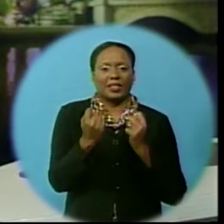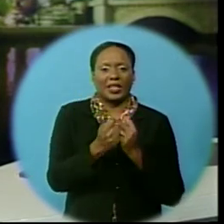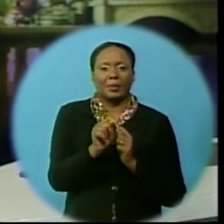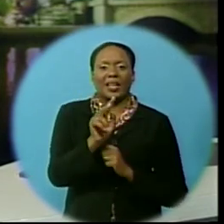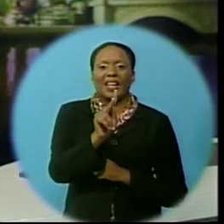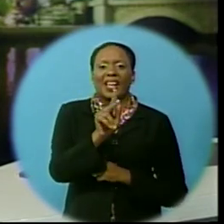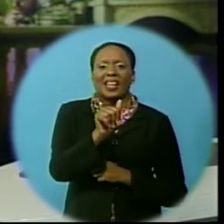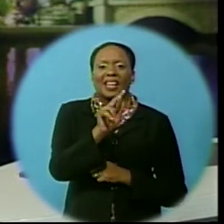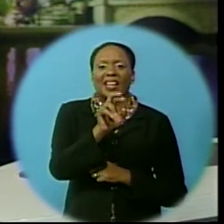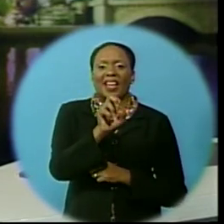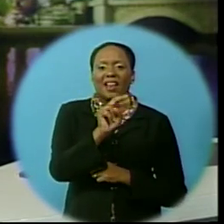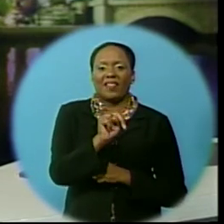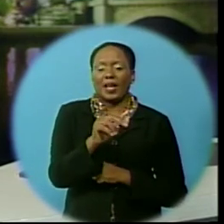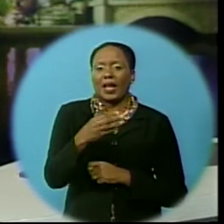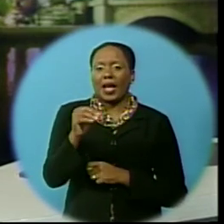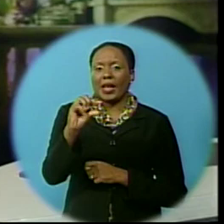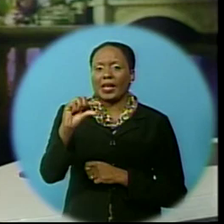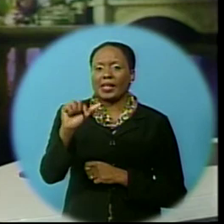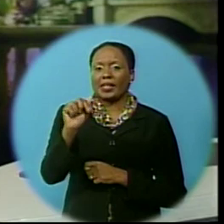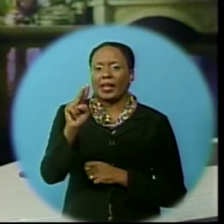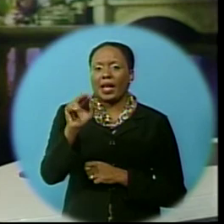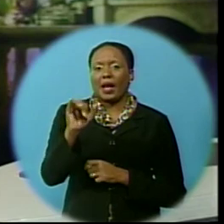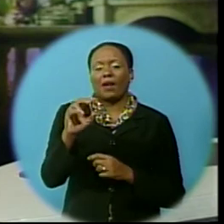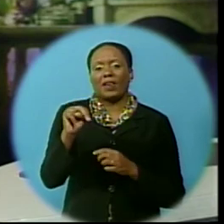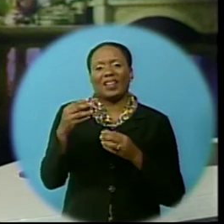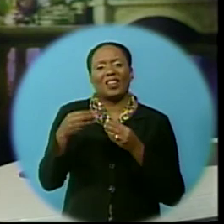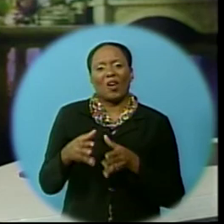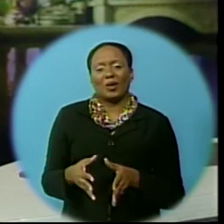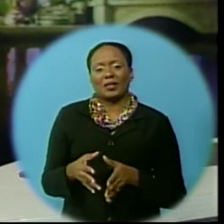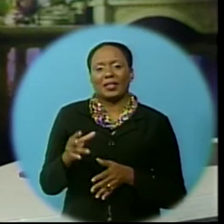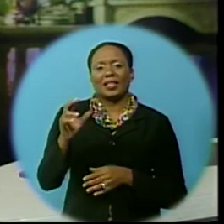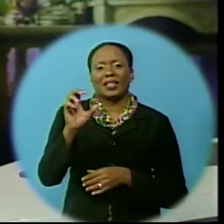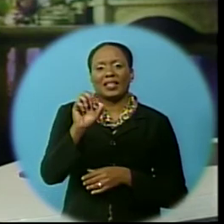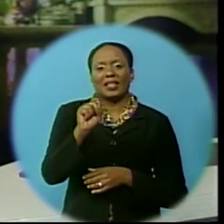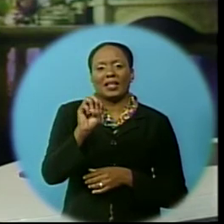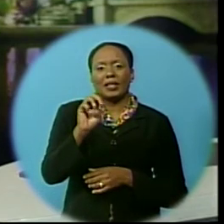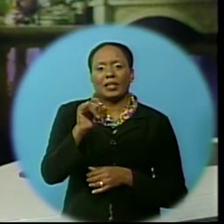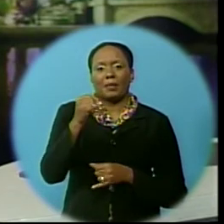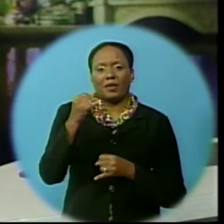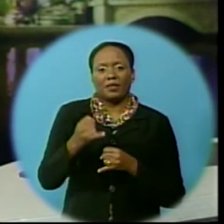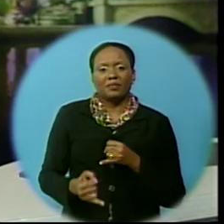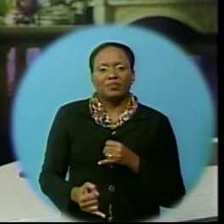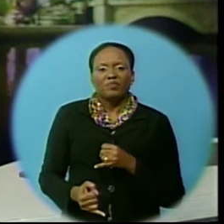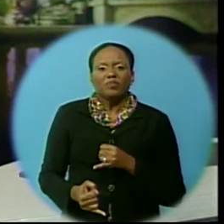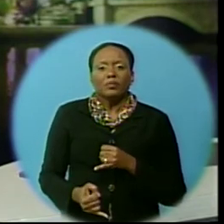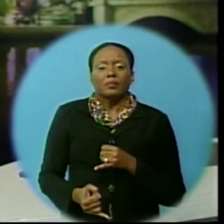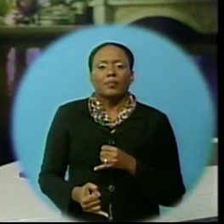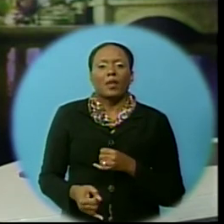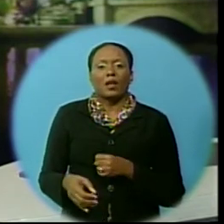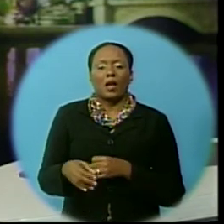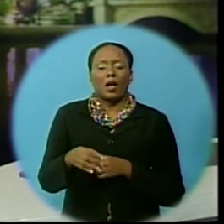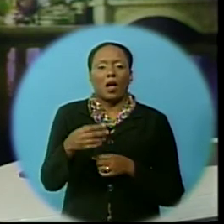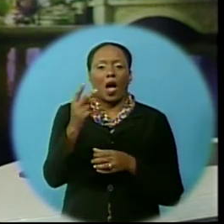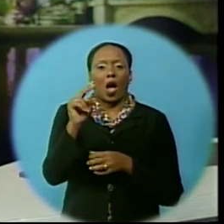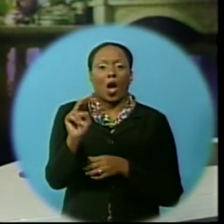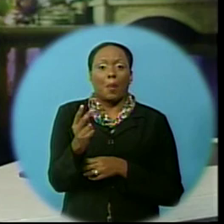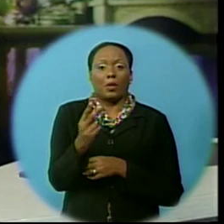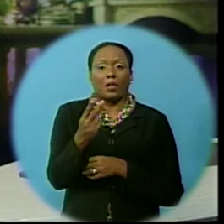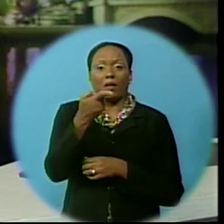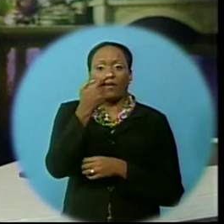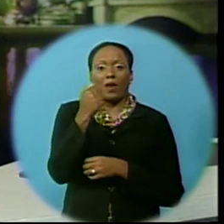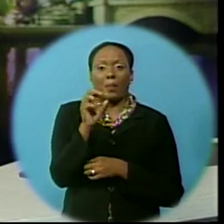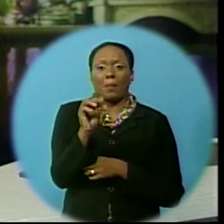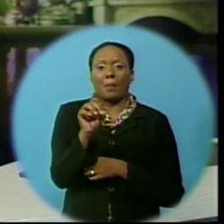of Karen Meekins and Gavin Cumberbatch lost their semi-final match to Diana Garcia and Manuel Avila